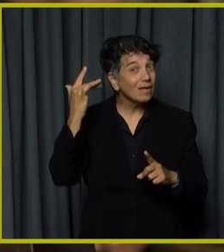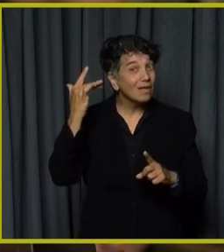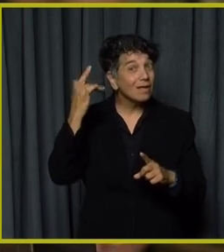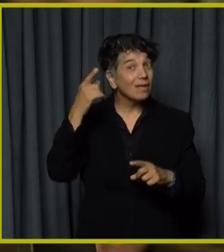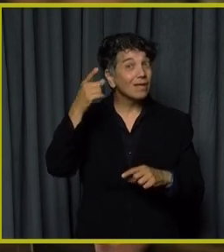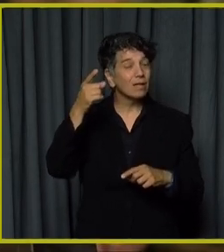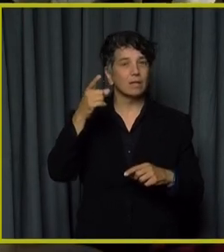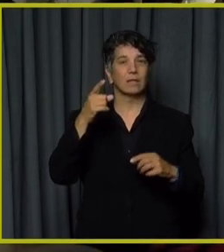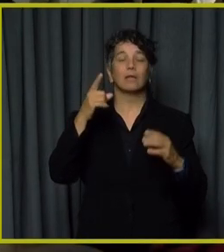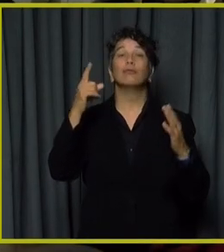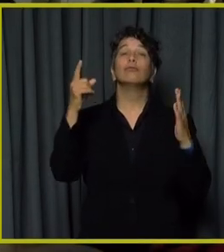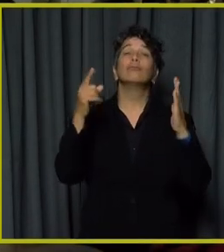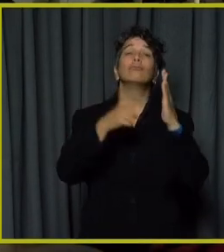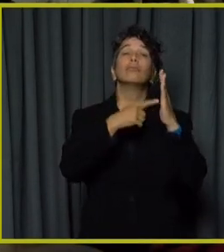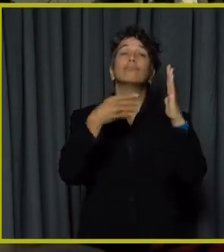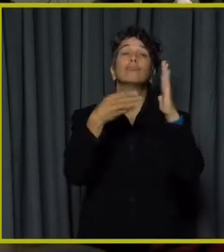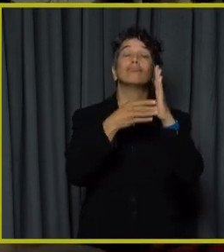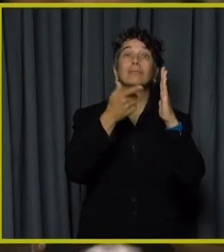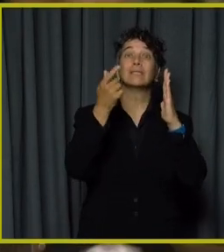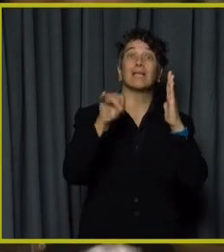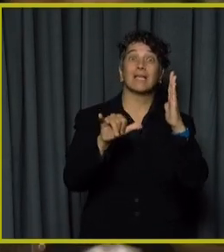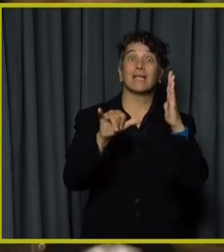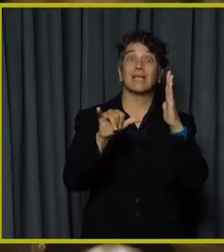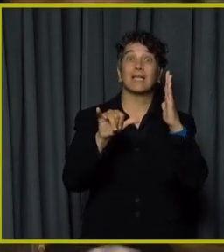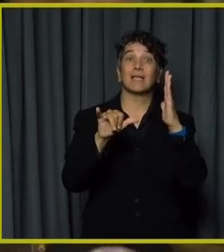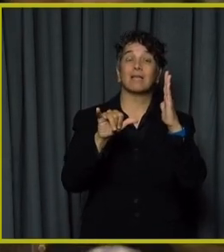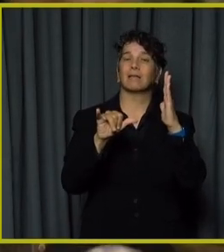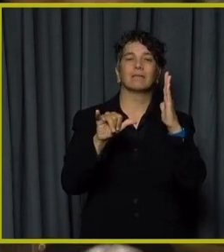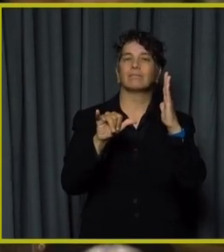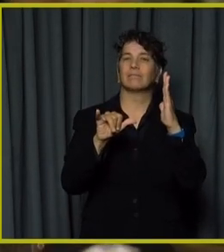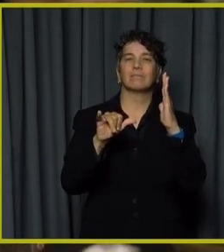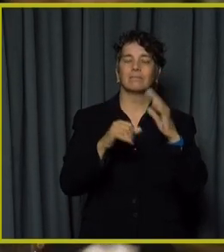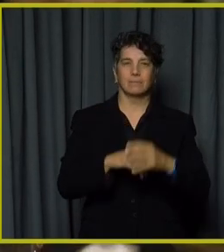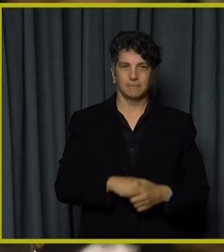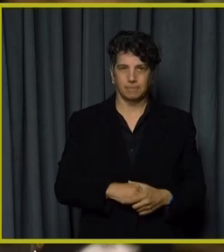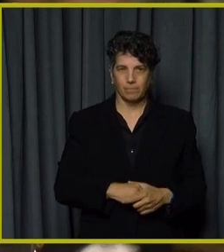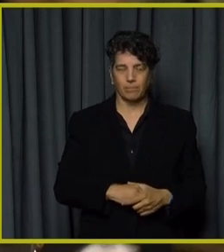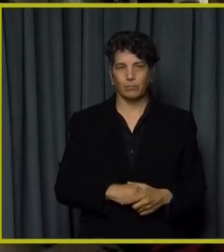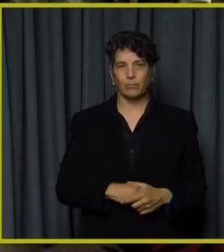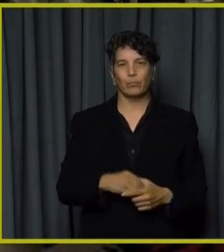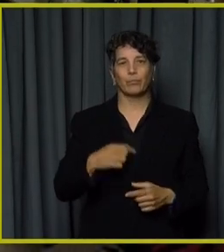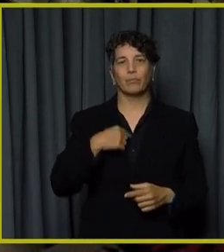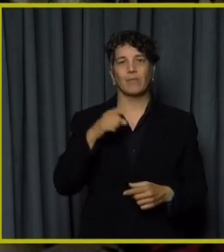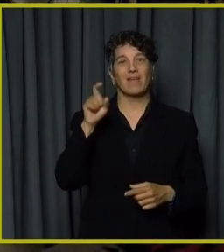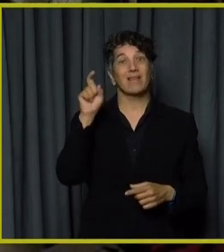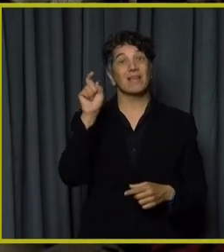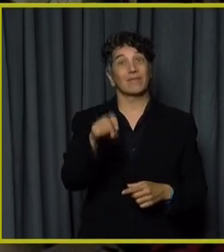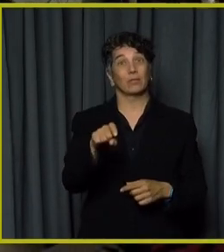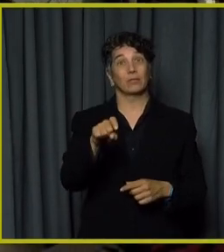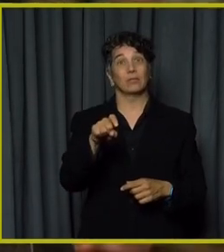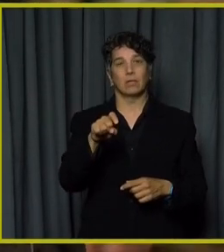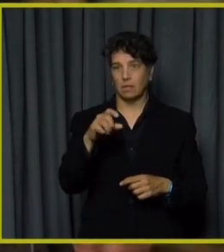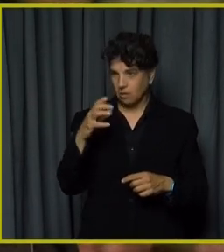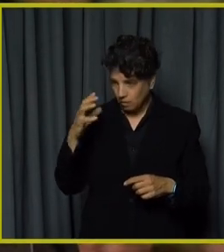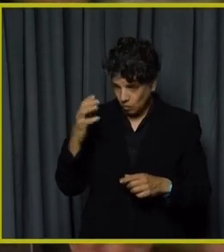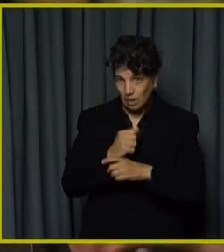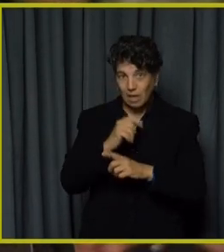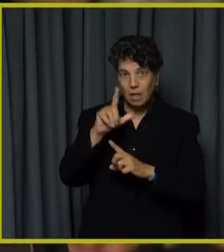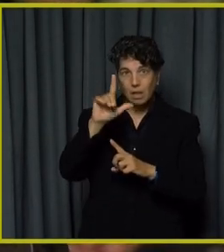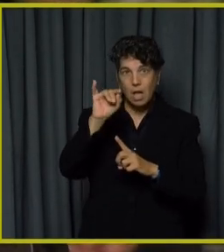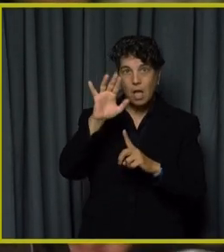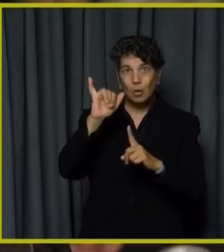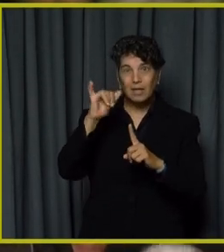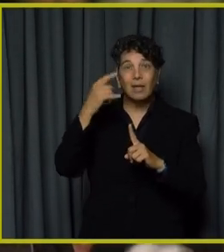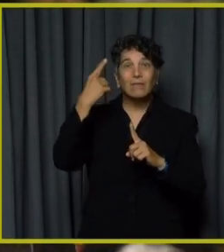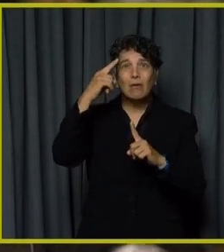made me an outcast. I had to win a city lottery to get housing. At age 55, I finally have